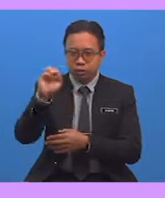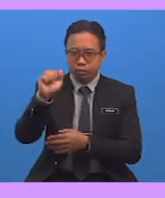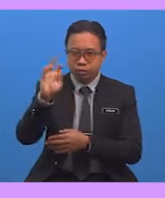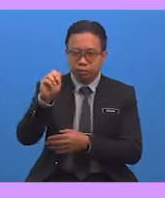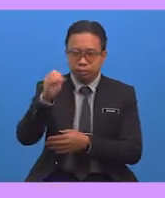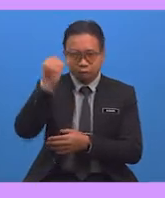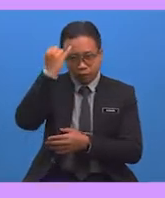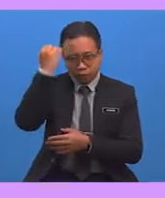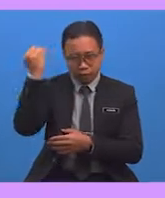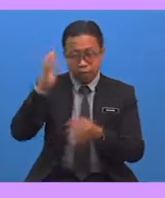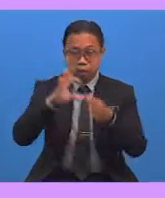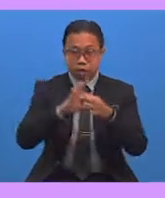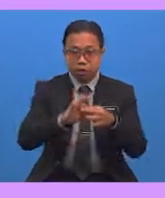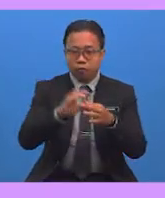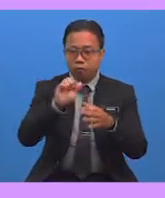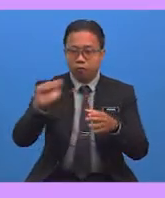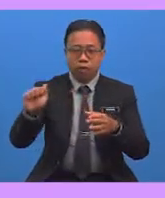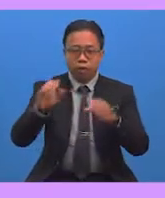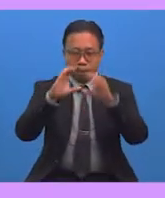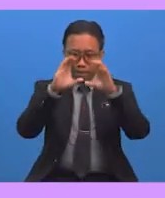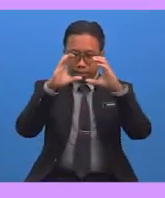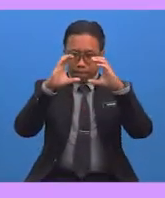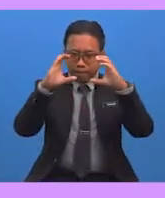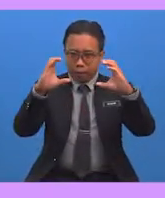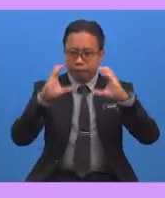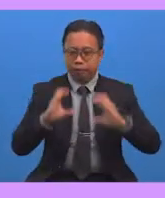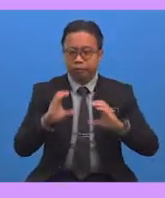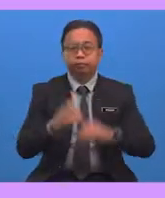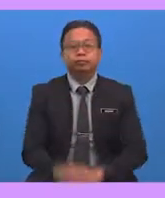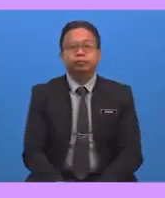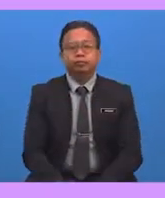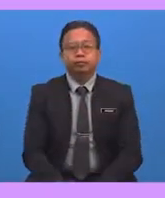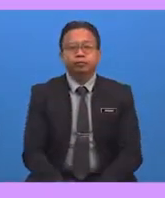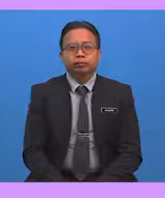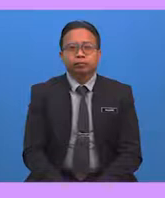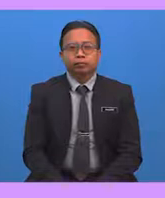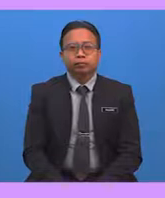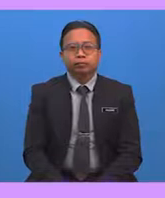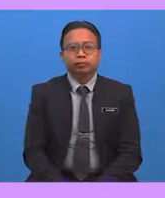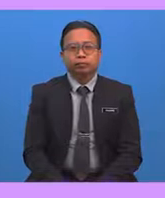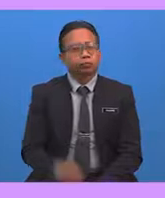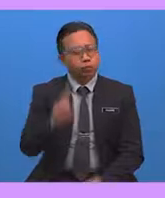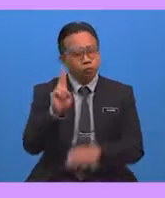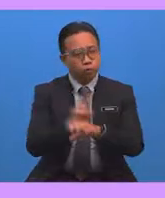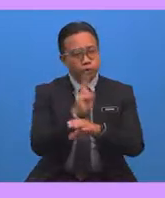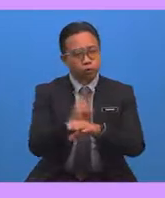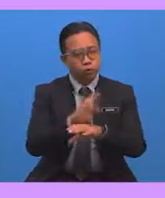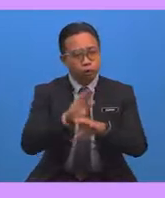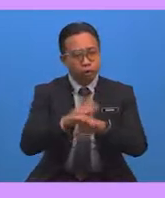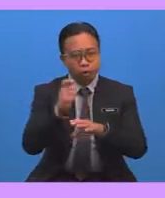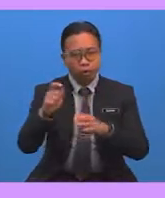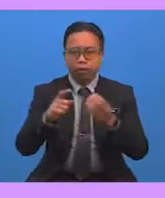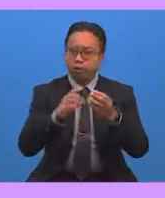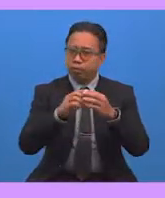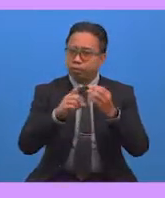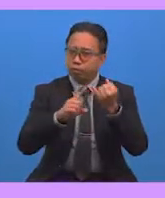idea of a paragraph. A topic sentence is most often used at the